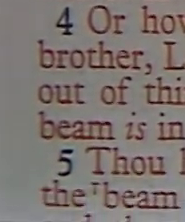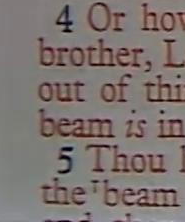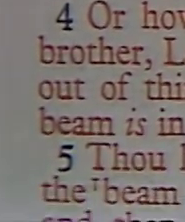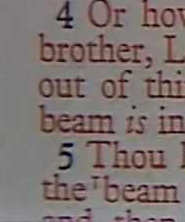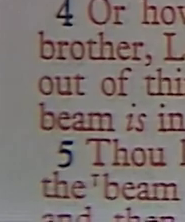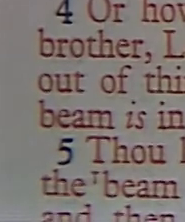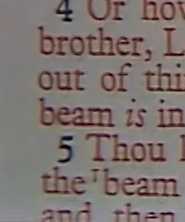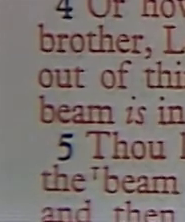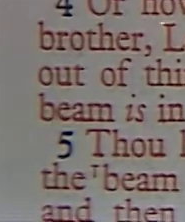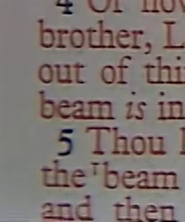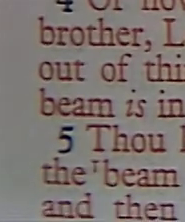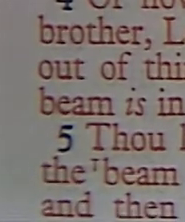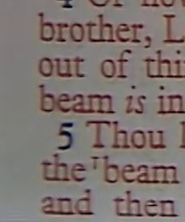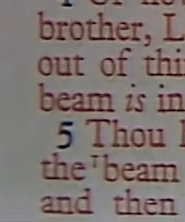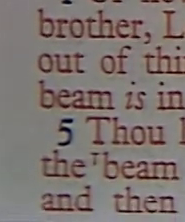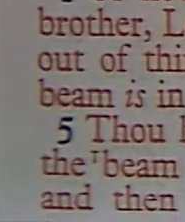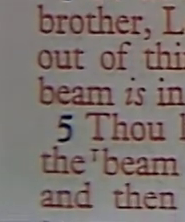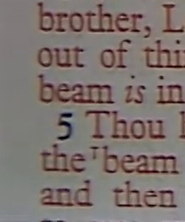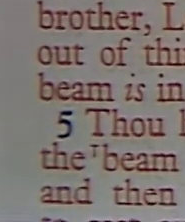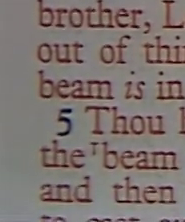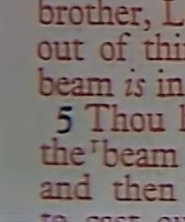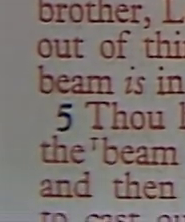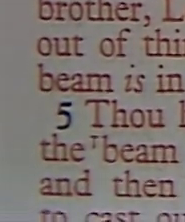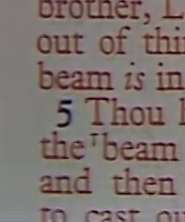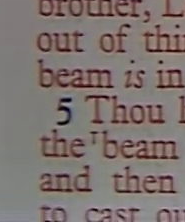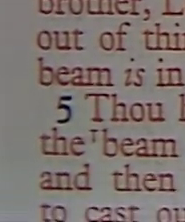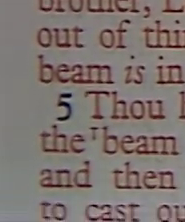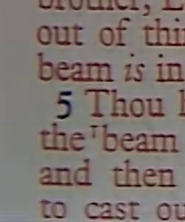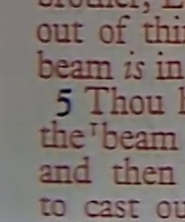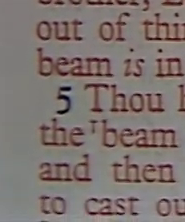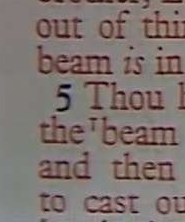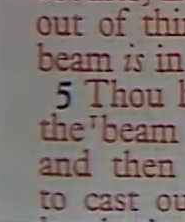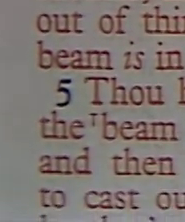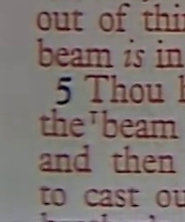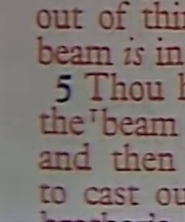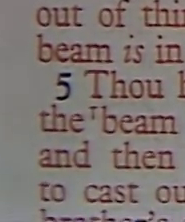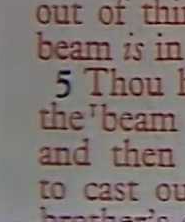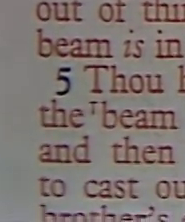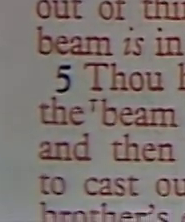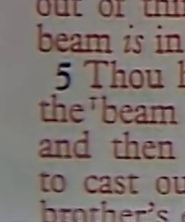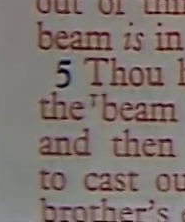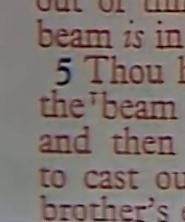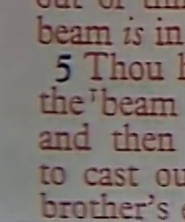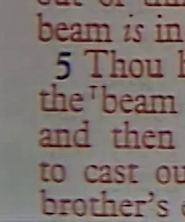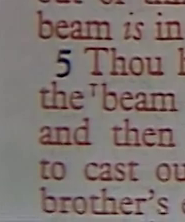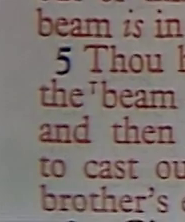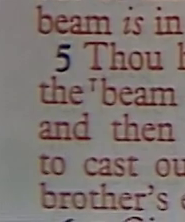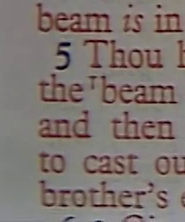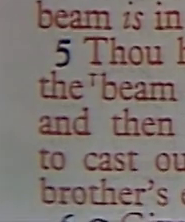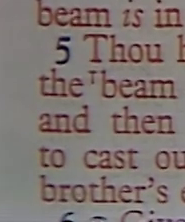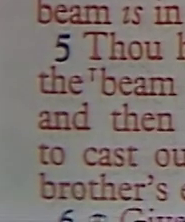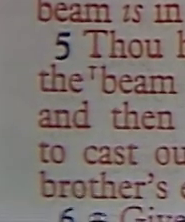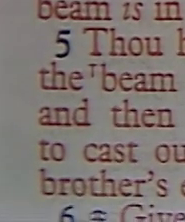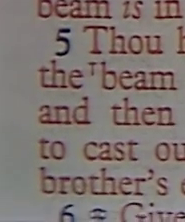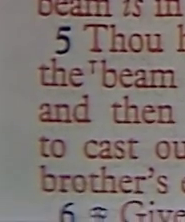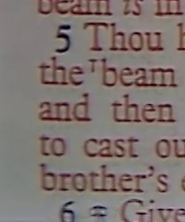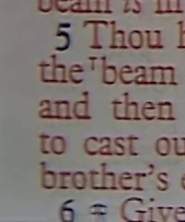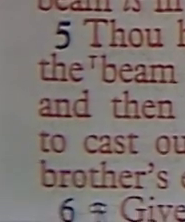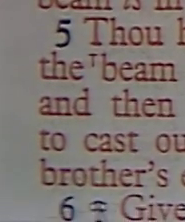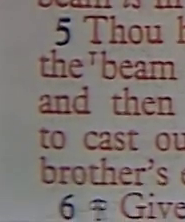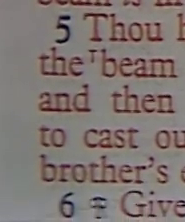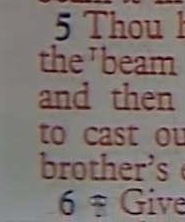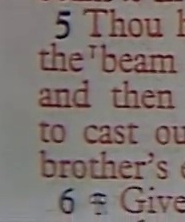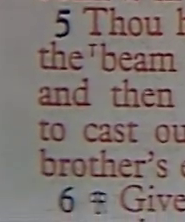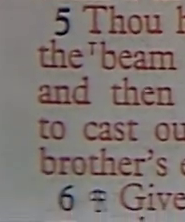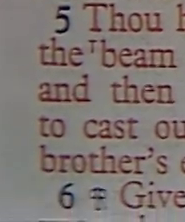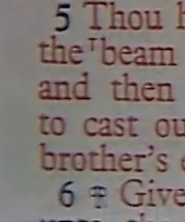thy brother's eye, but considerest not the beam that is in thine own eye? Or how wilt thou say to thy brother, let me pull